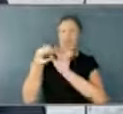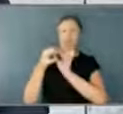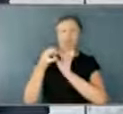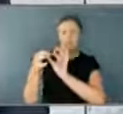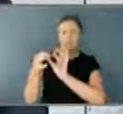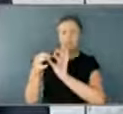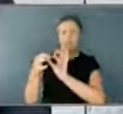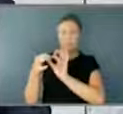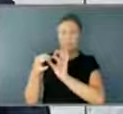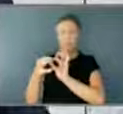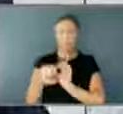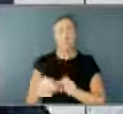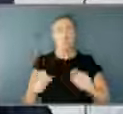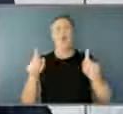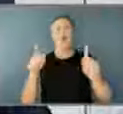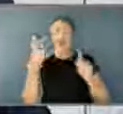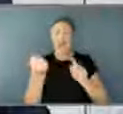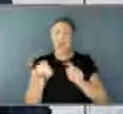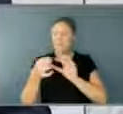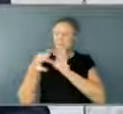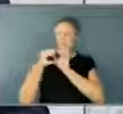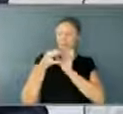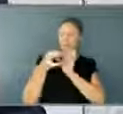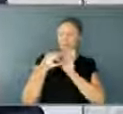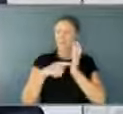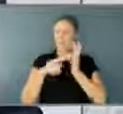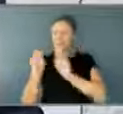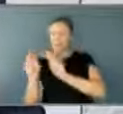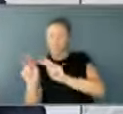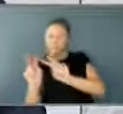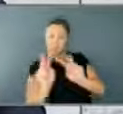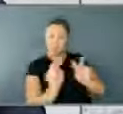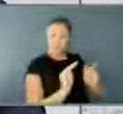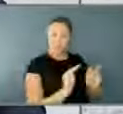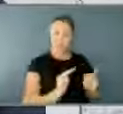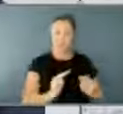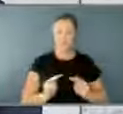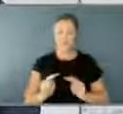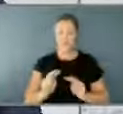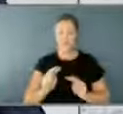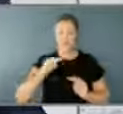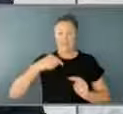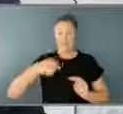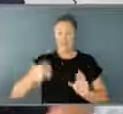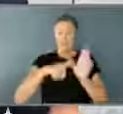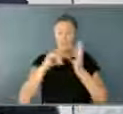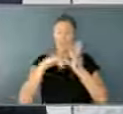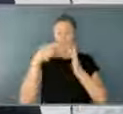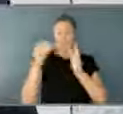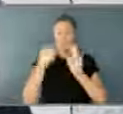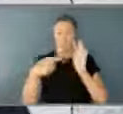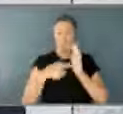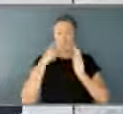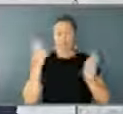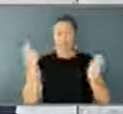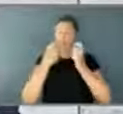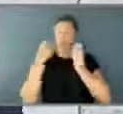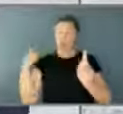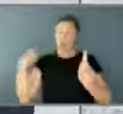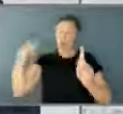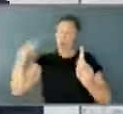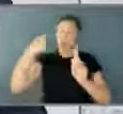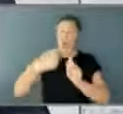alliance that we will celebrate in September of this year. I spoke to former Prime Minister Howard. We were